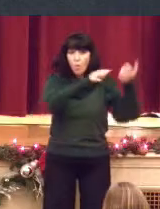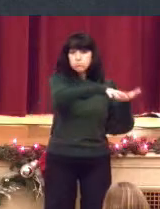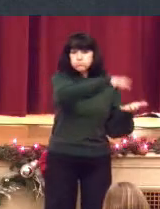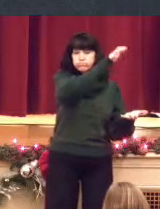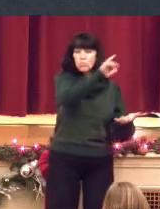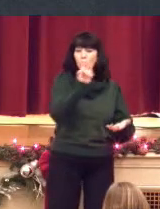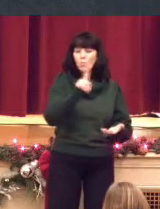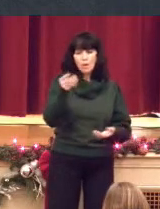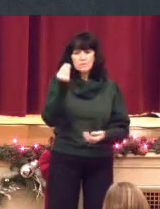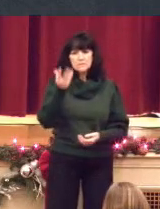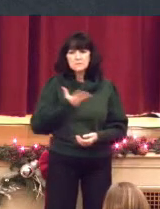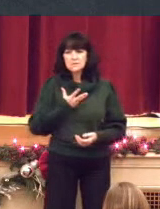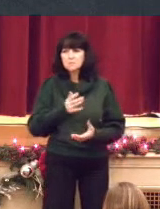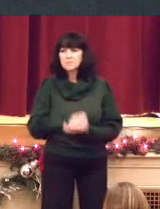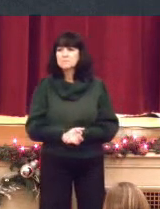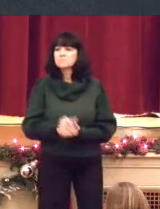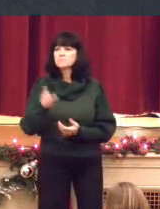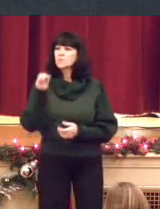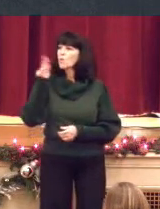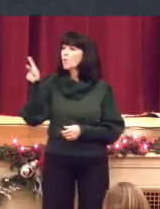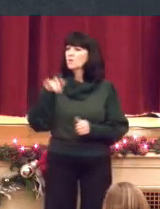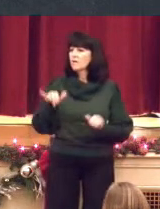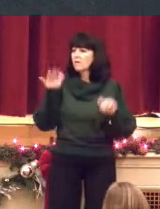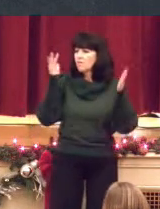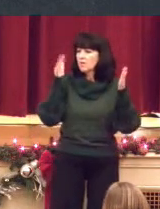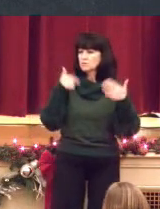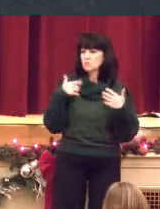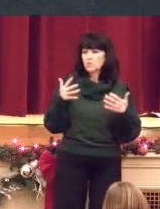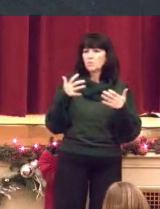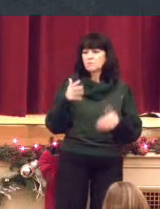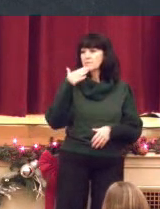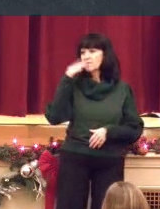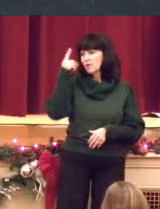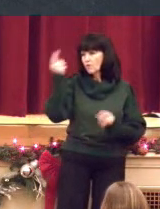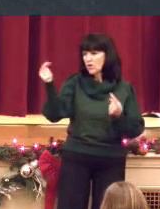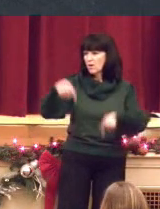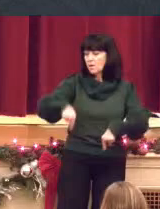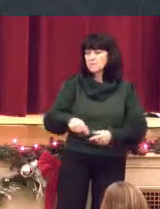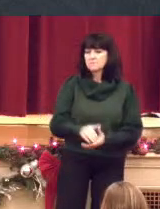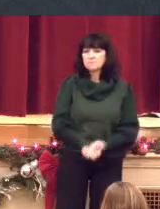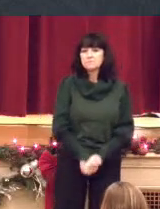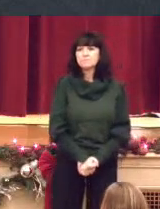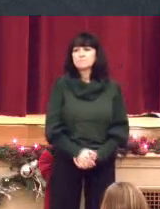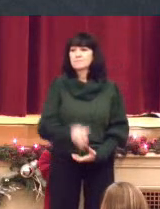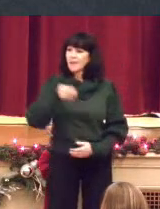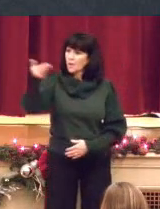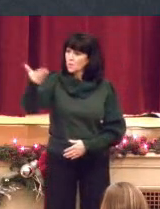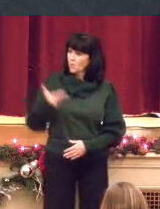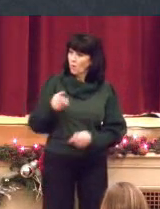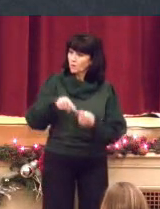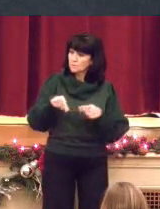Okay, well, that's all I wanted. Thank you. Thank you. Thanks for coming. And welcome to Delaware.